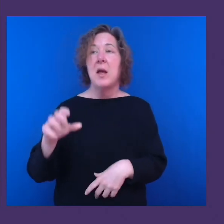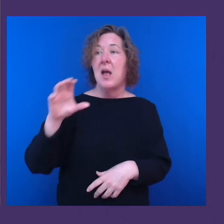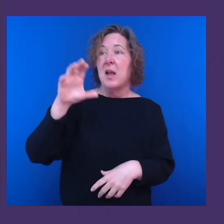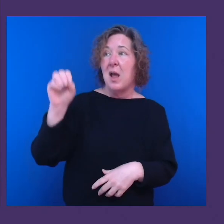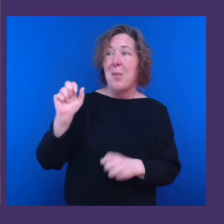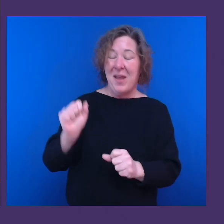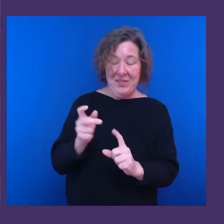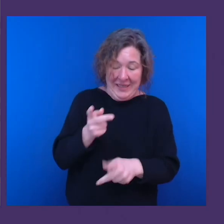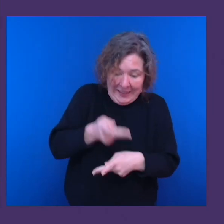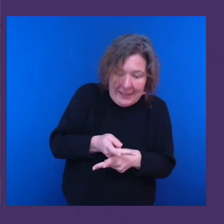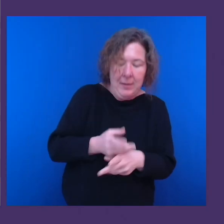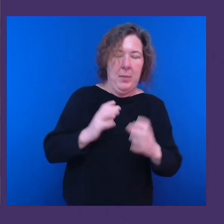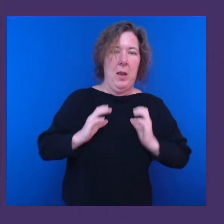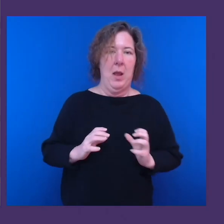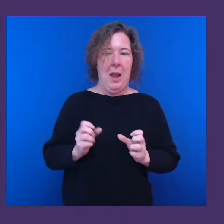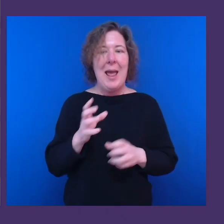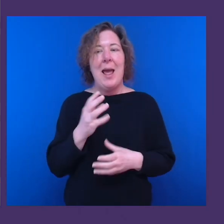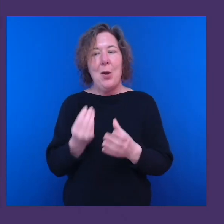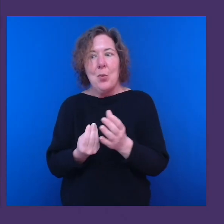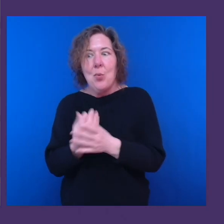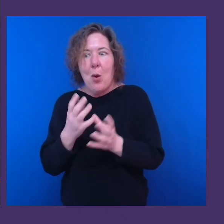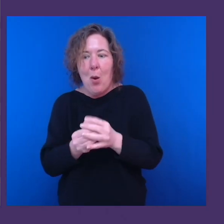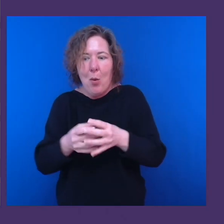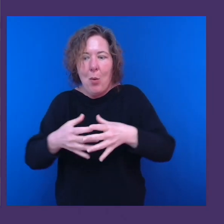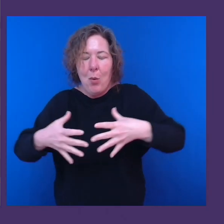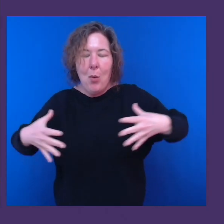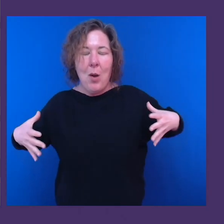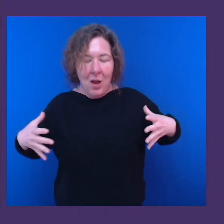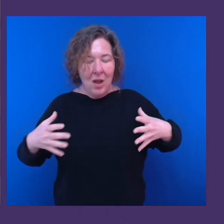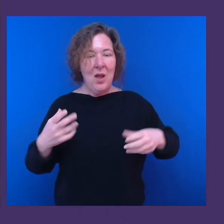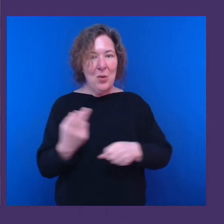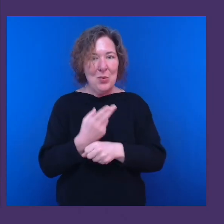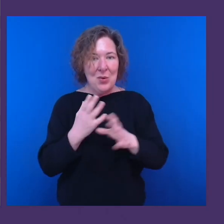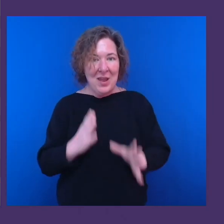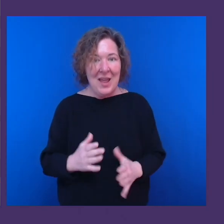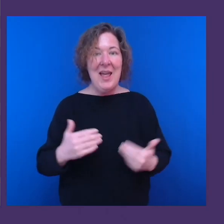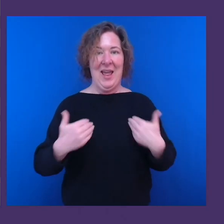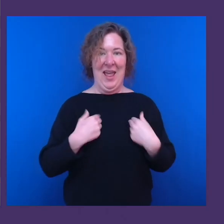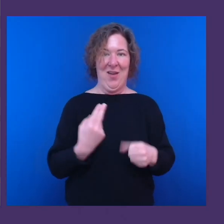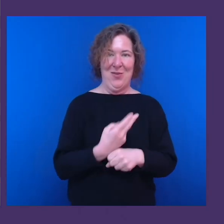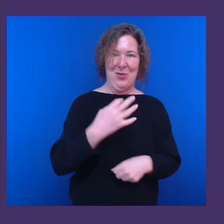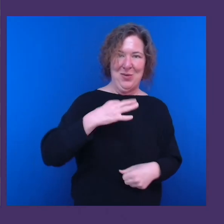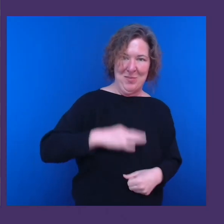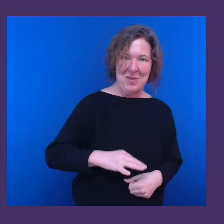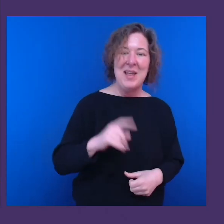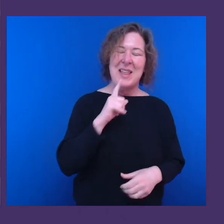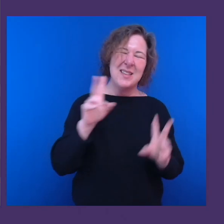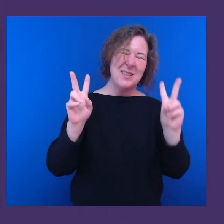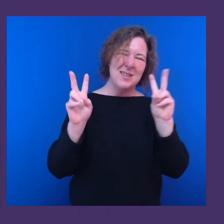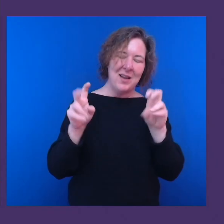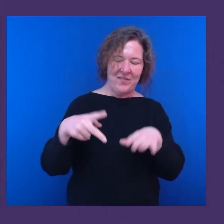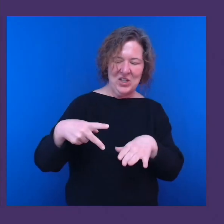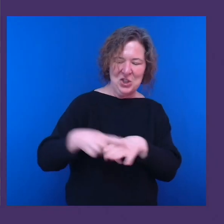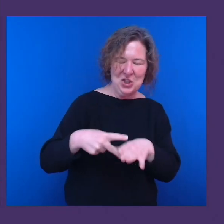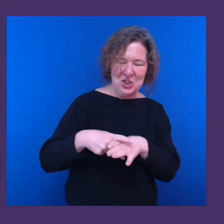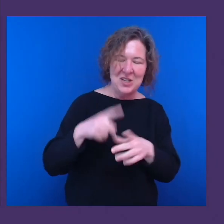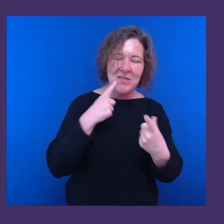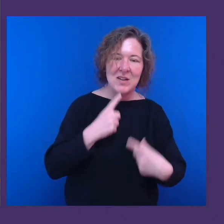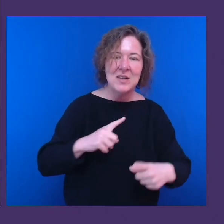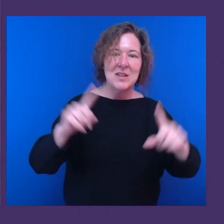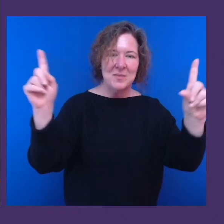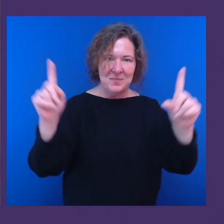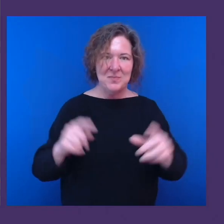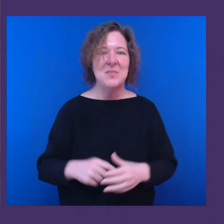to grow their user base. I think usability is actually a cheat code to achieve that. I love that. Usability as a cheat